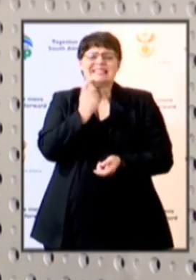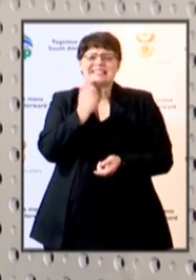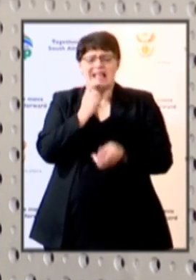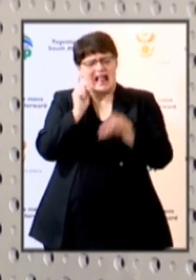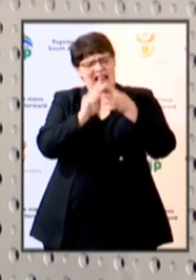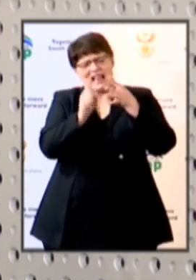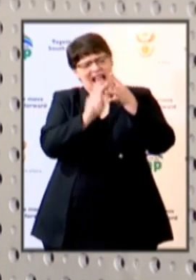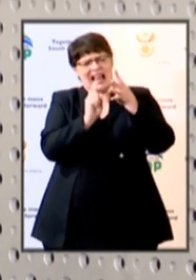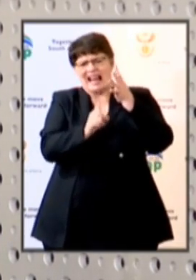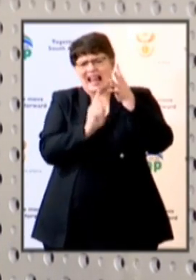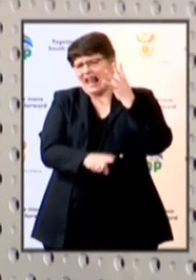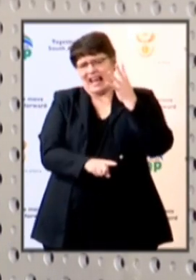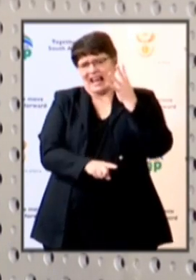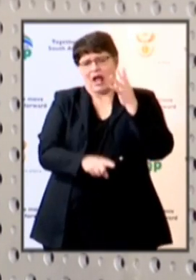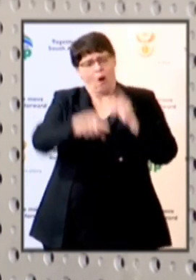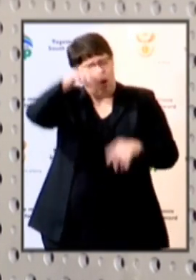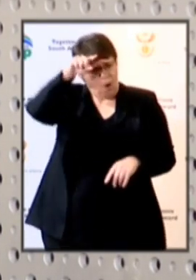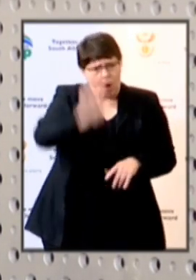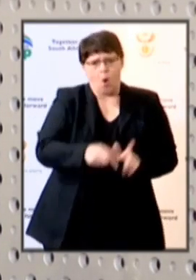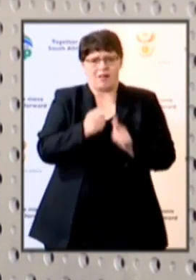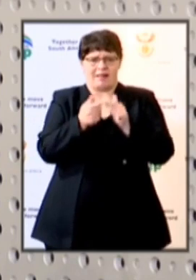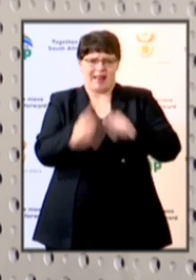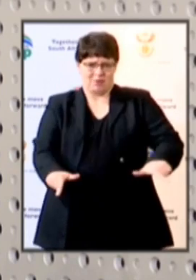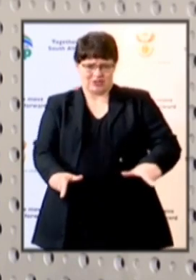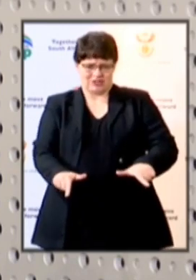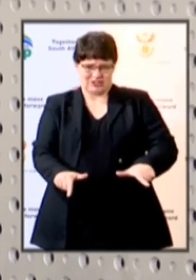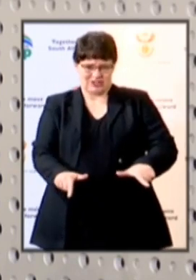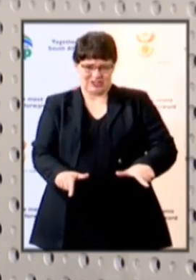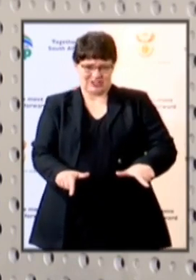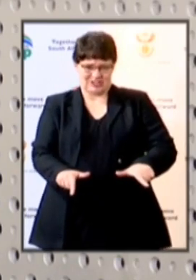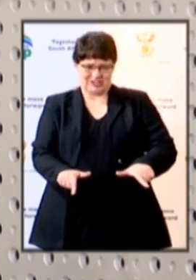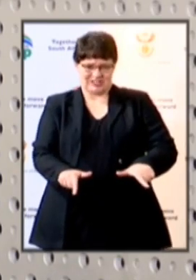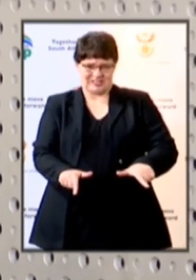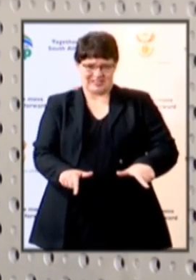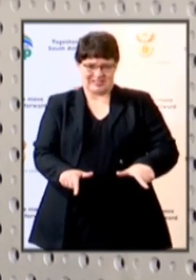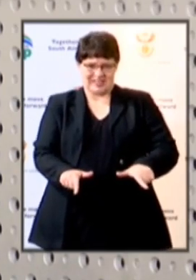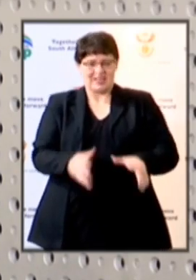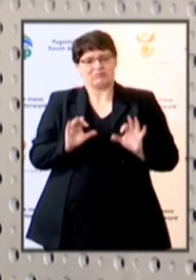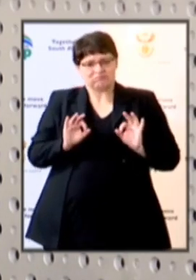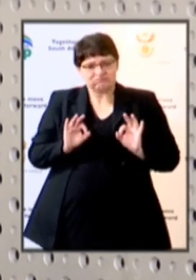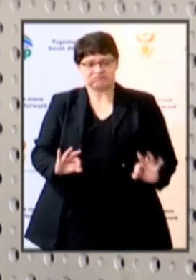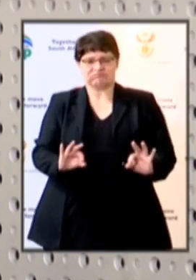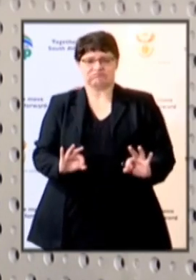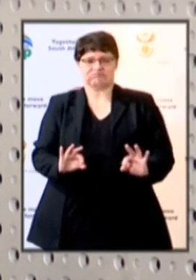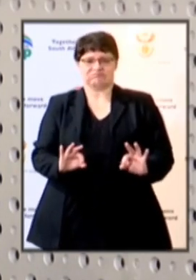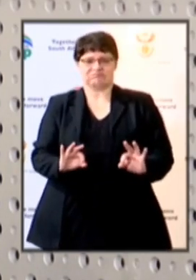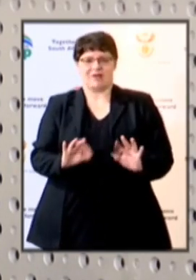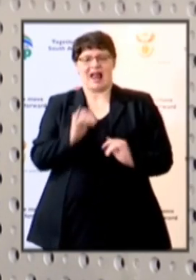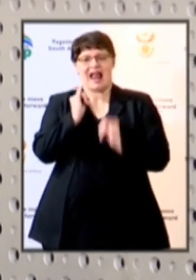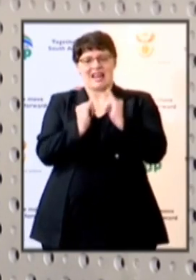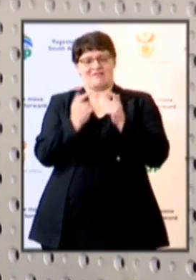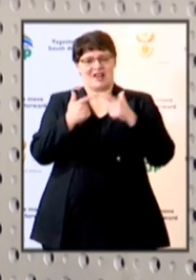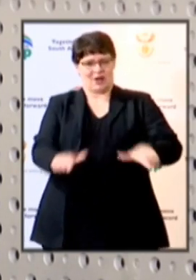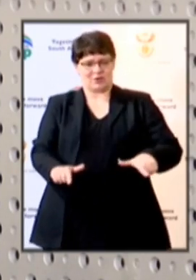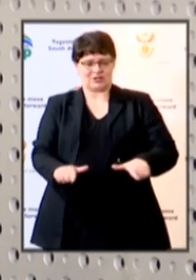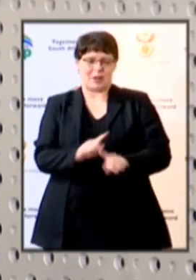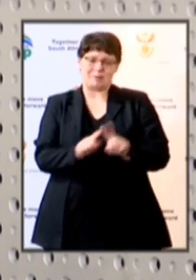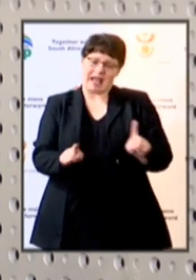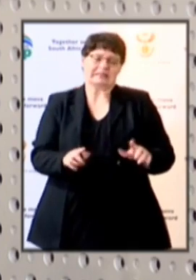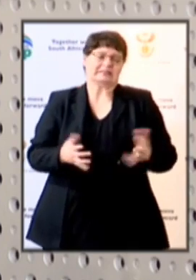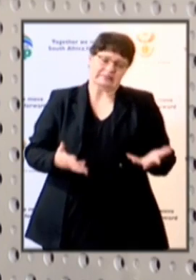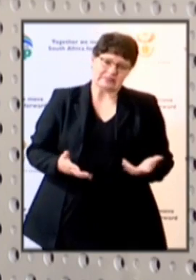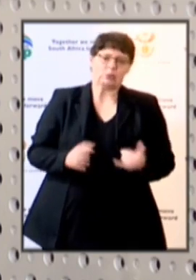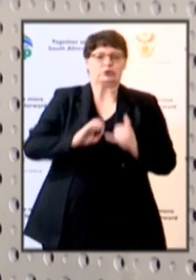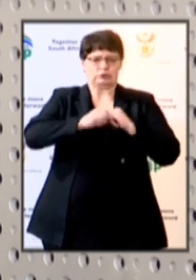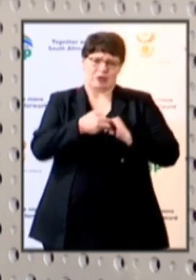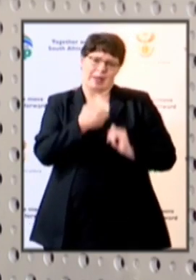in every language that is an official language in our country, but we are trying the best